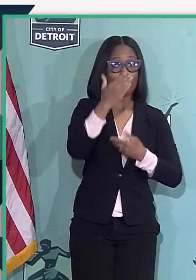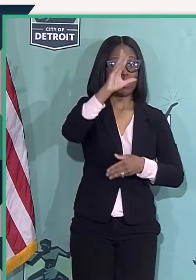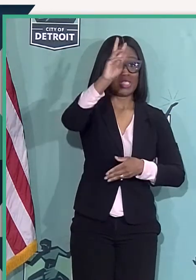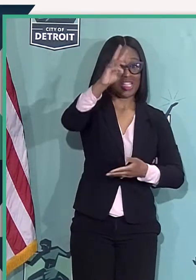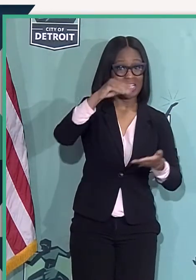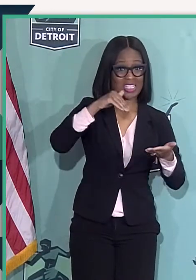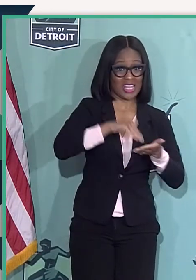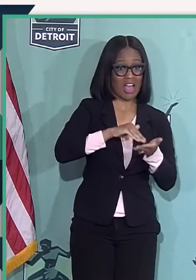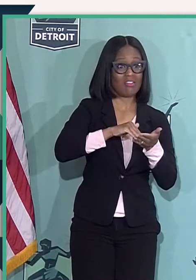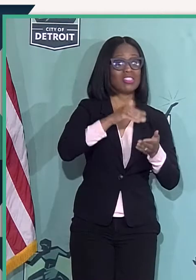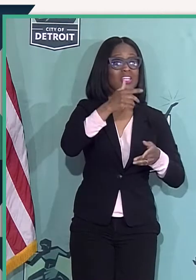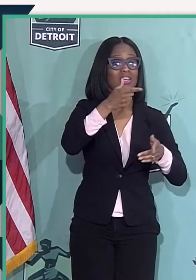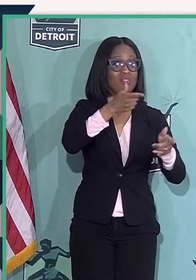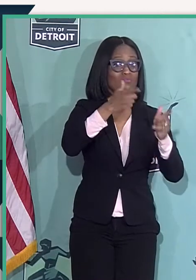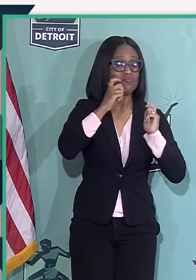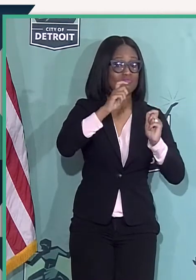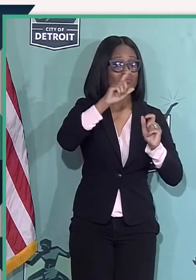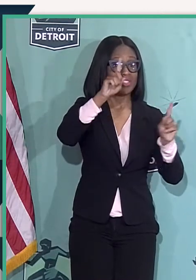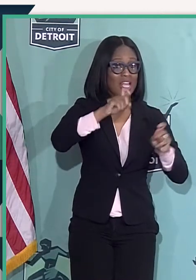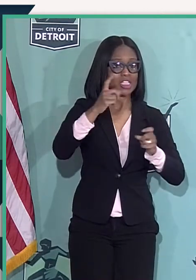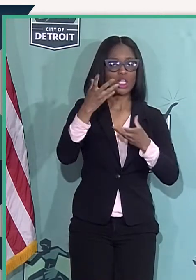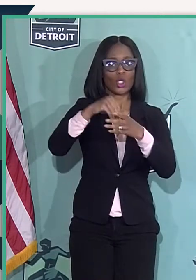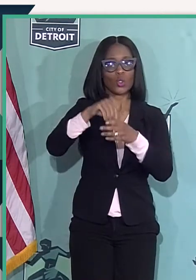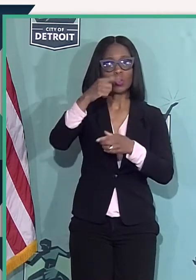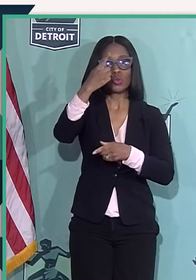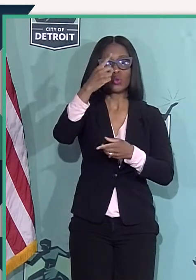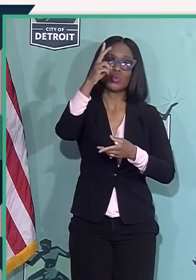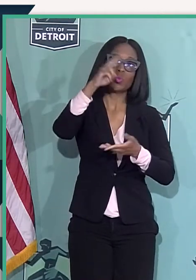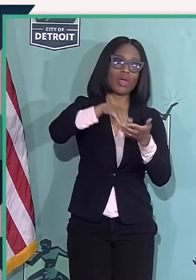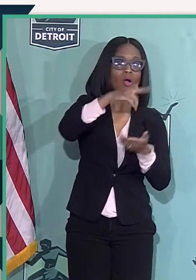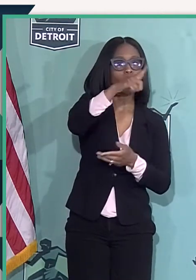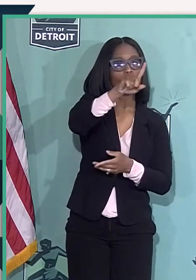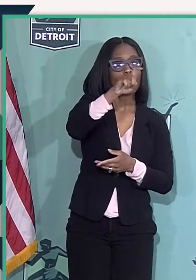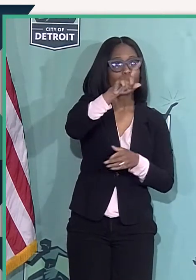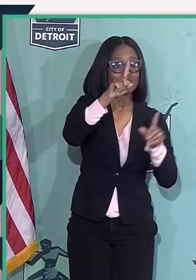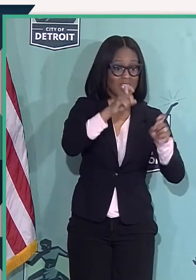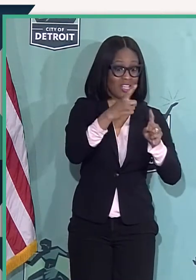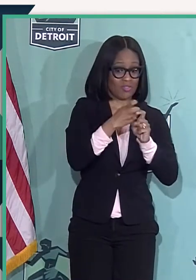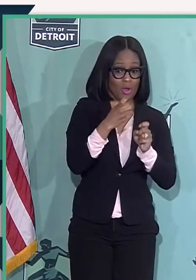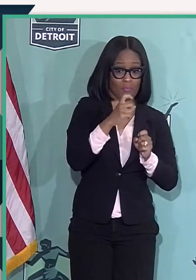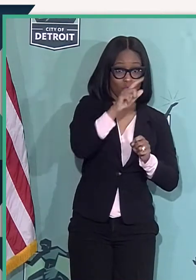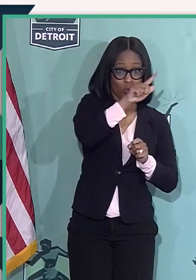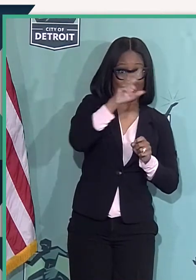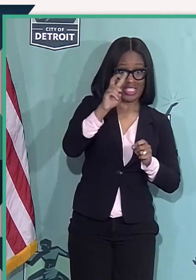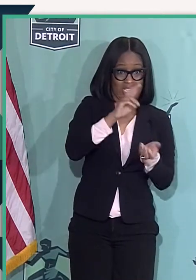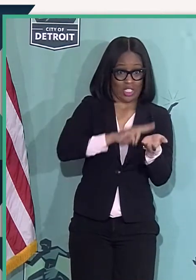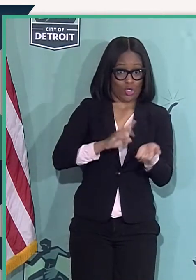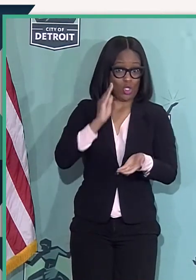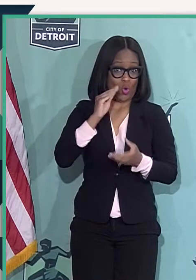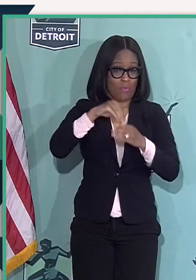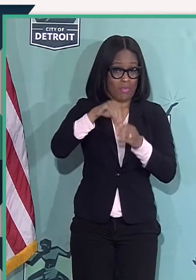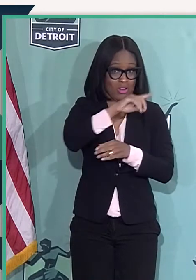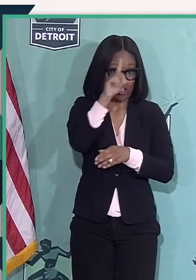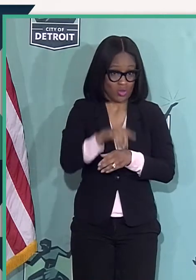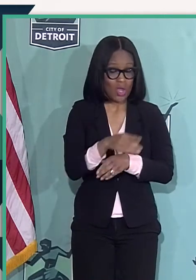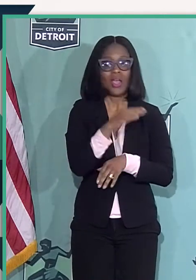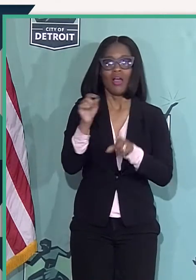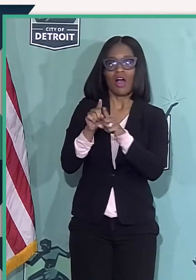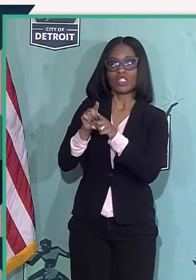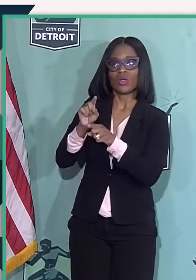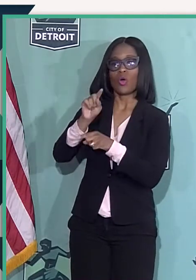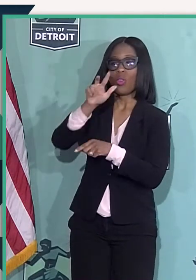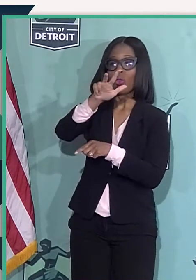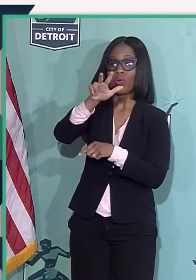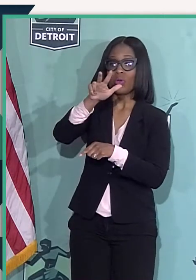Abbott tests. This includes 2,100 tests from our 26 nursing homes in Detroit, as well as 3,600